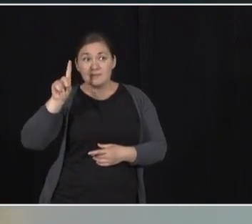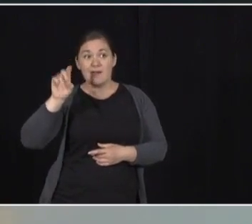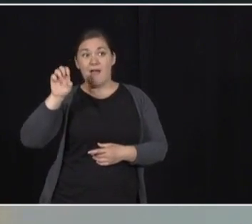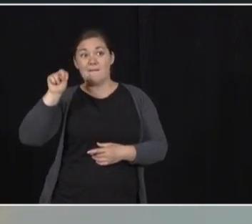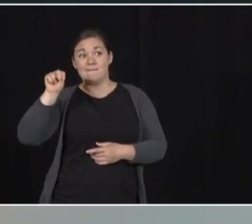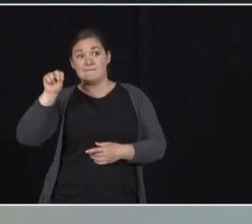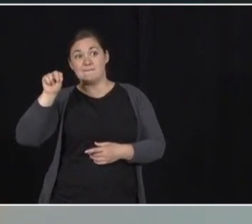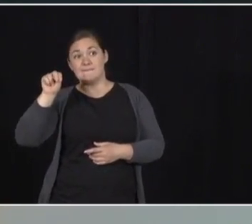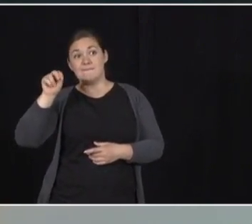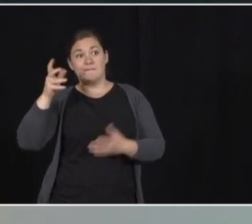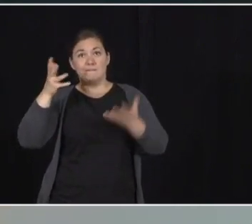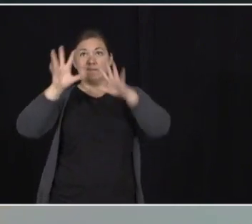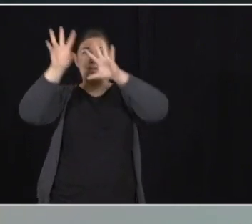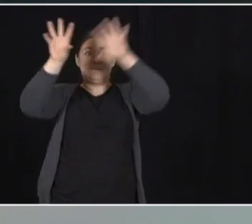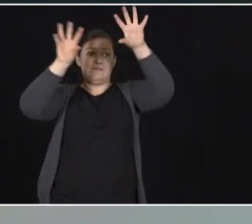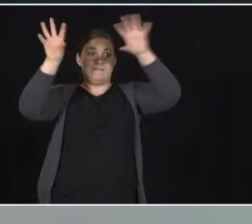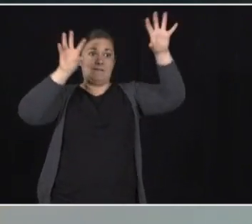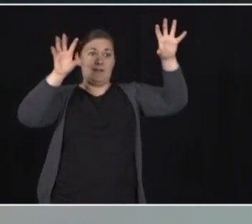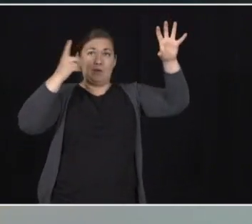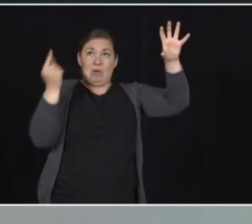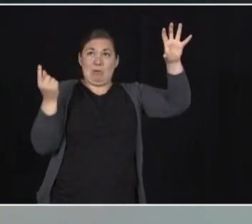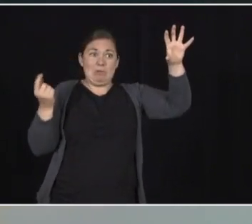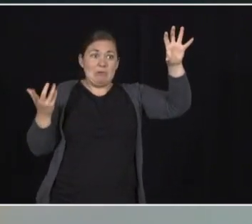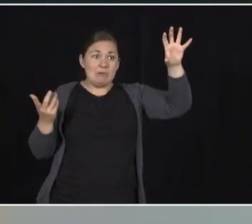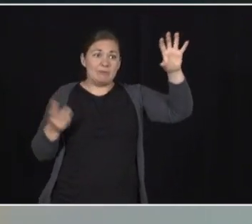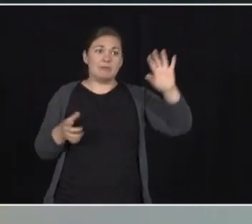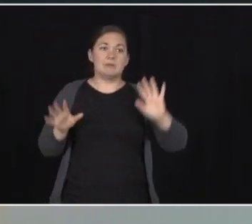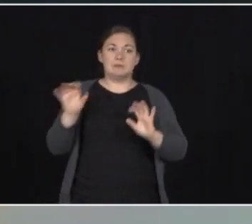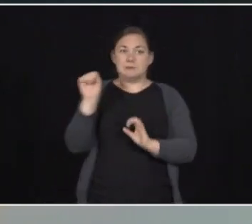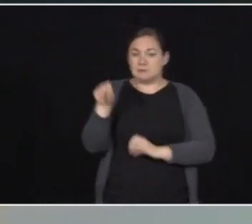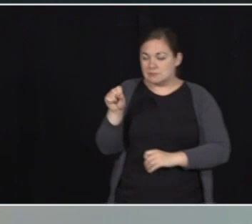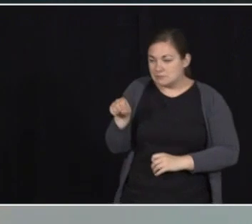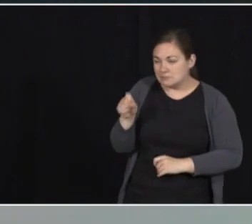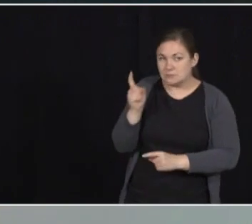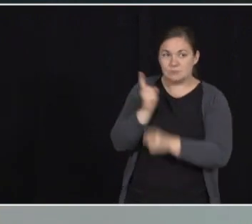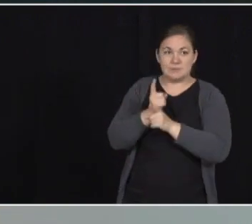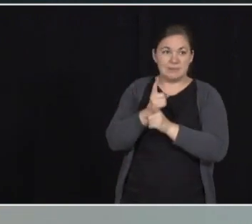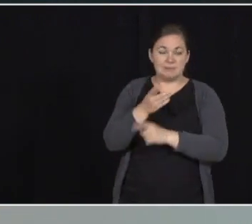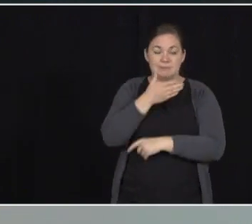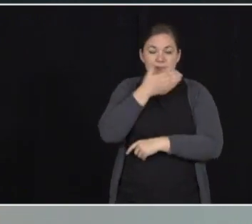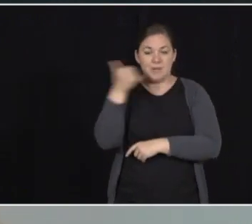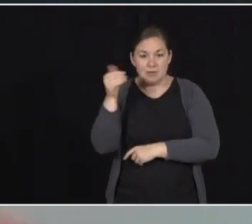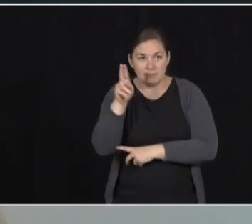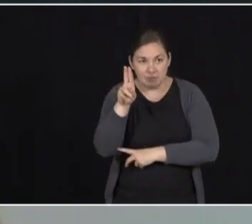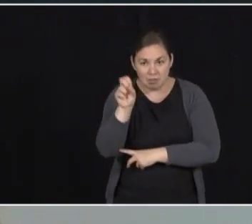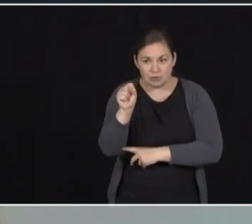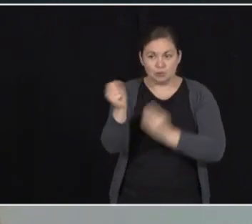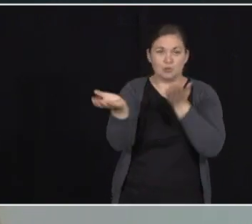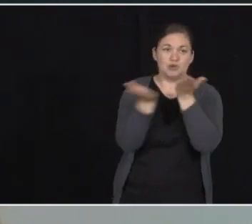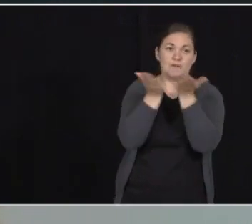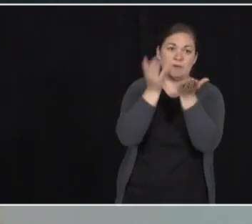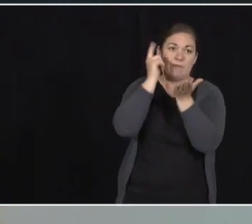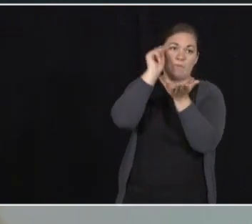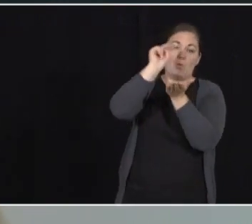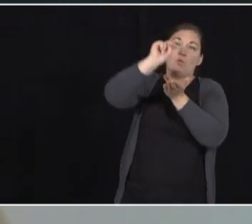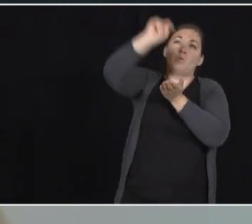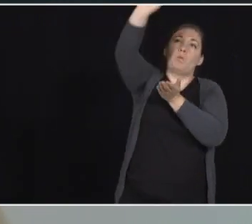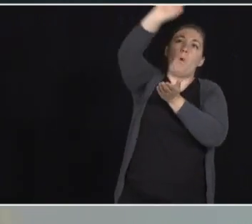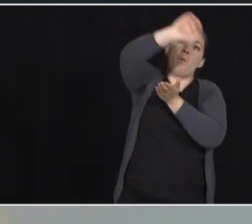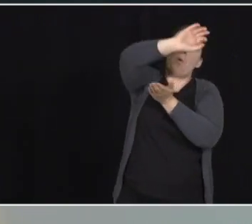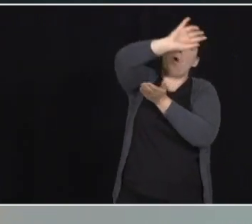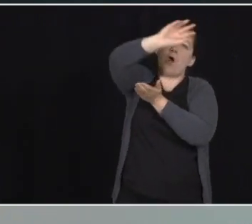time that we brought a world-class bus service through the Ontario Northland Transportation Commission across all of Northern